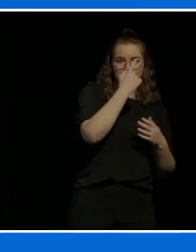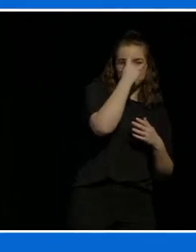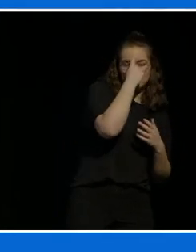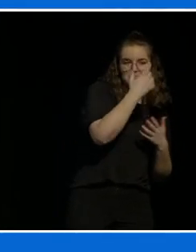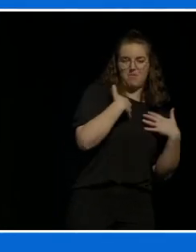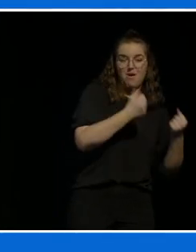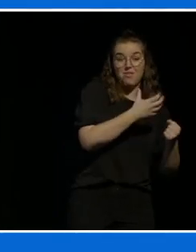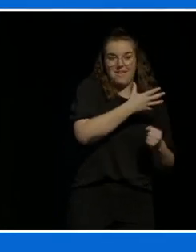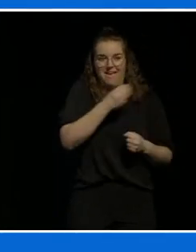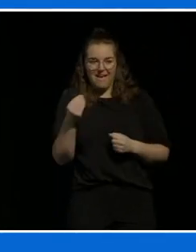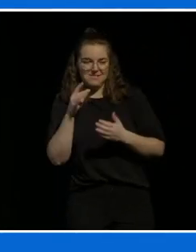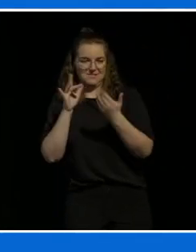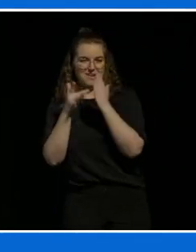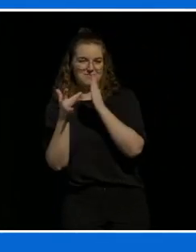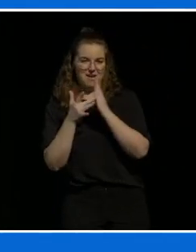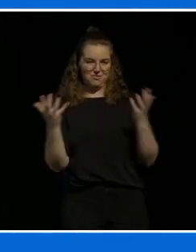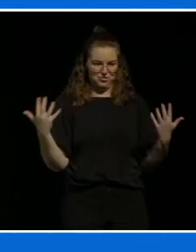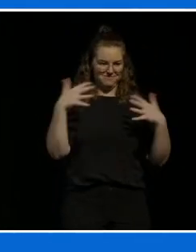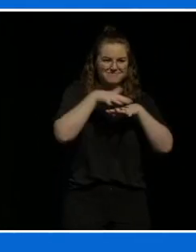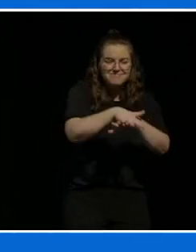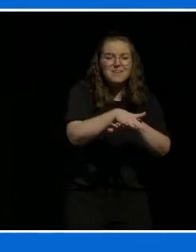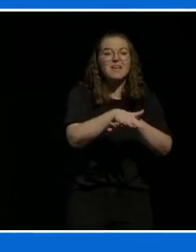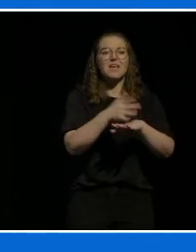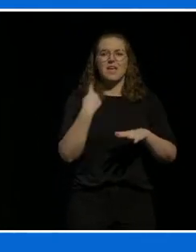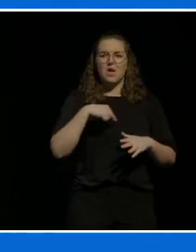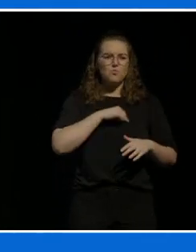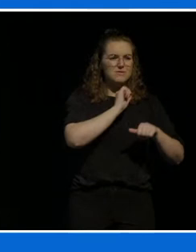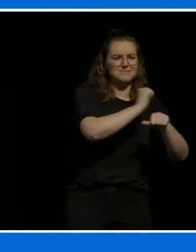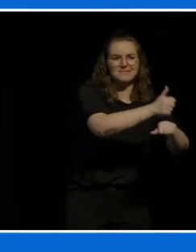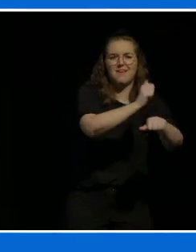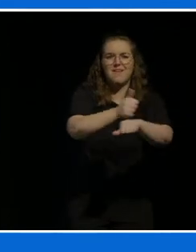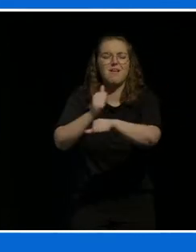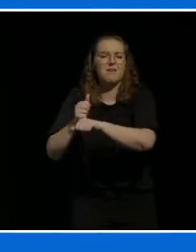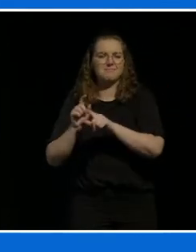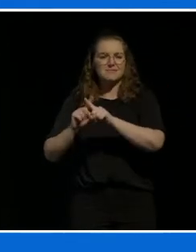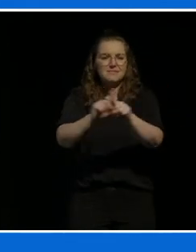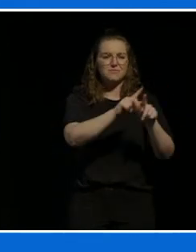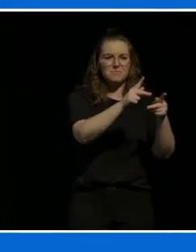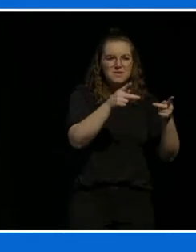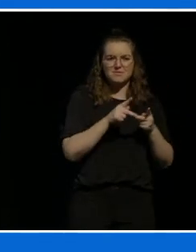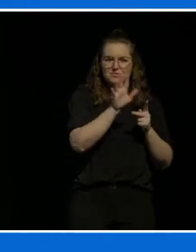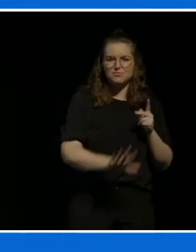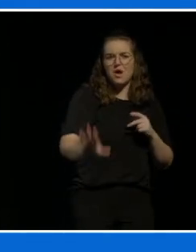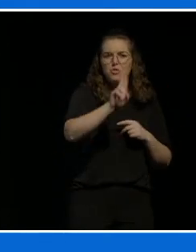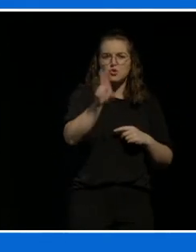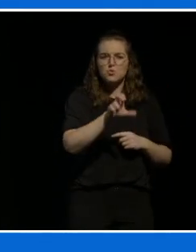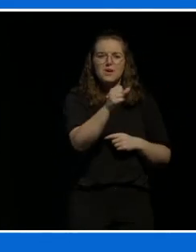intervention-backed education programs that we're scaling around the United States and UK.